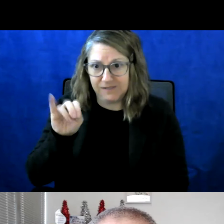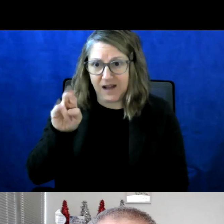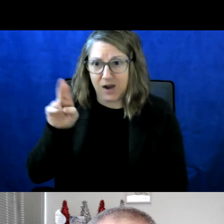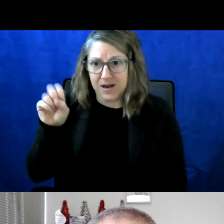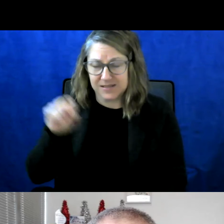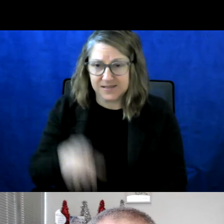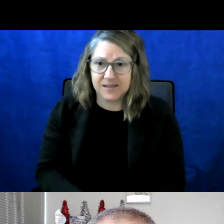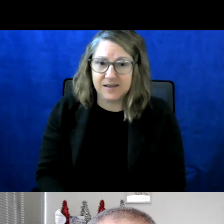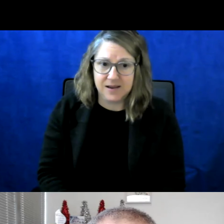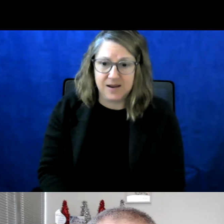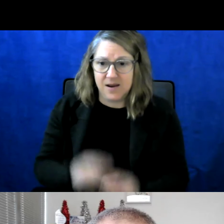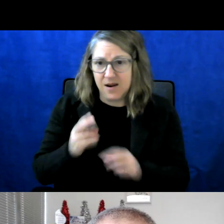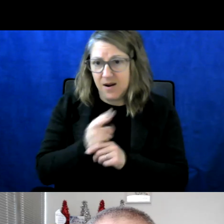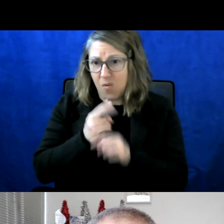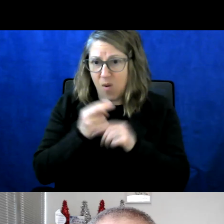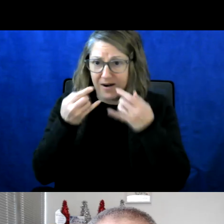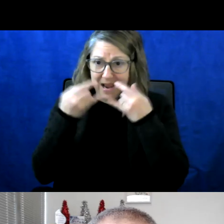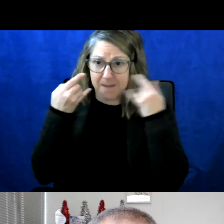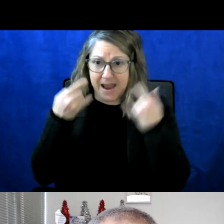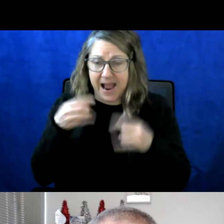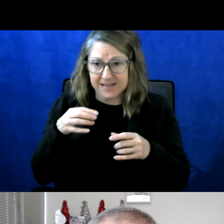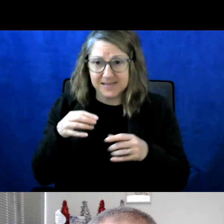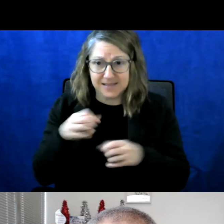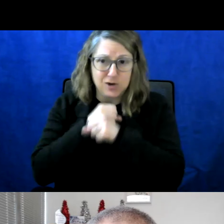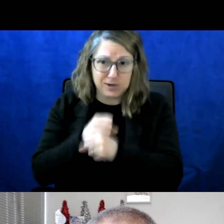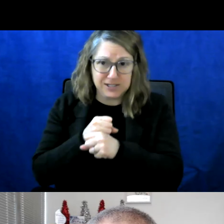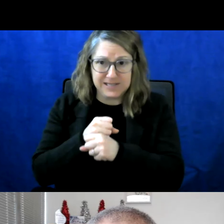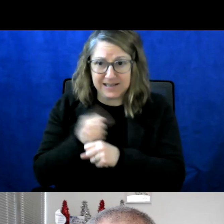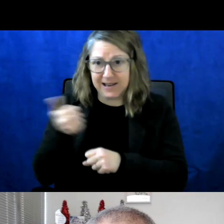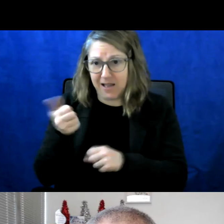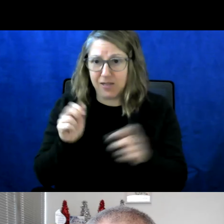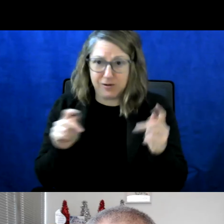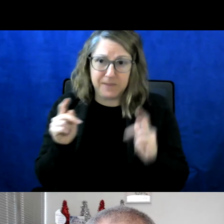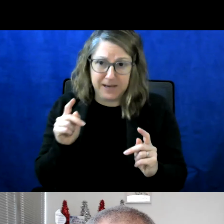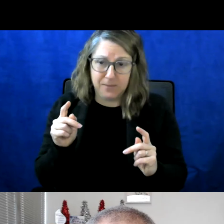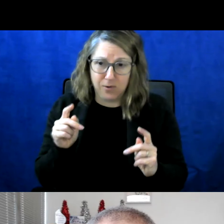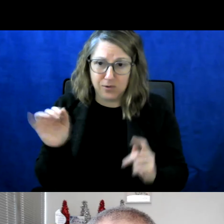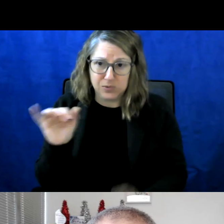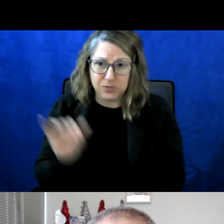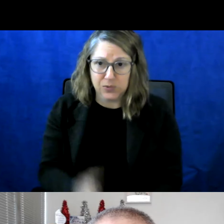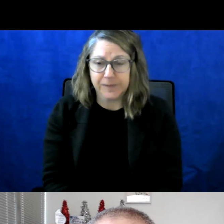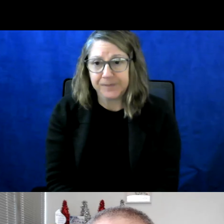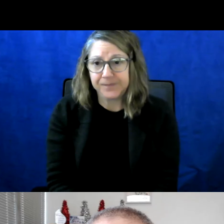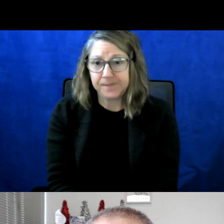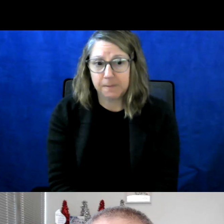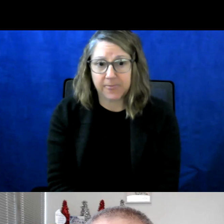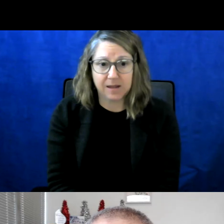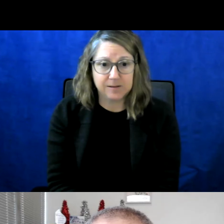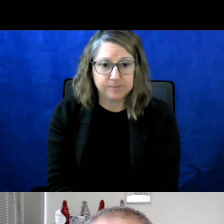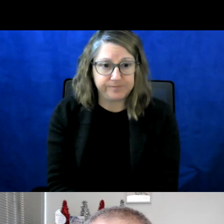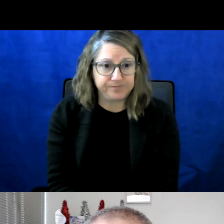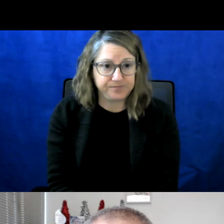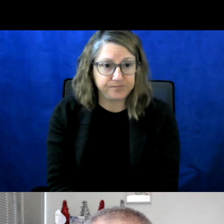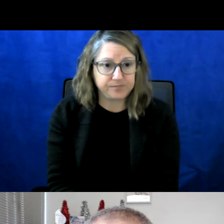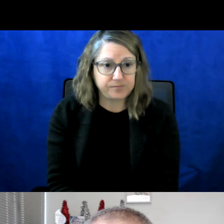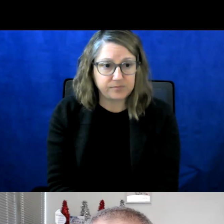a mask in a higher risk setting, you're protecting those other folks as well. So this is really an important thing to